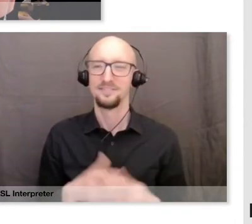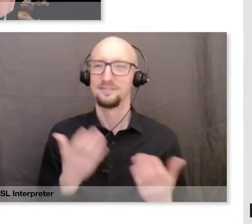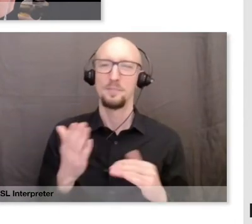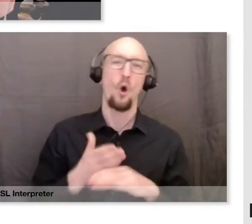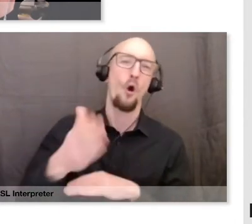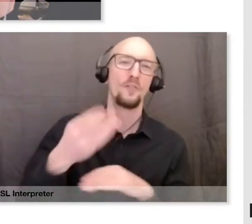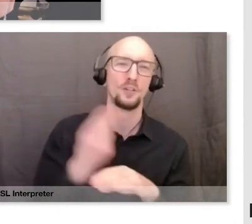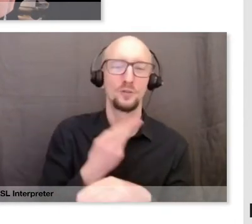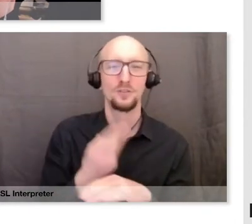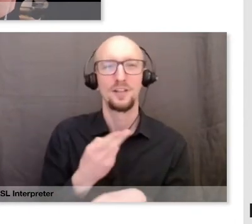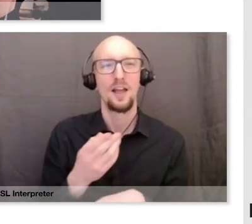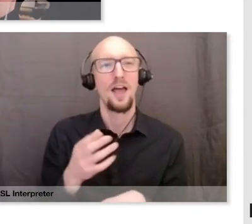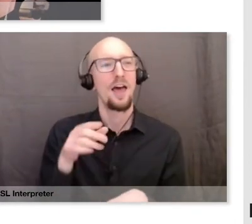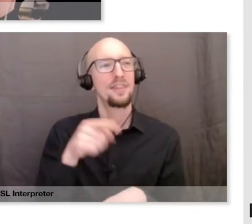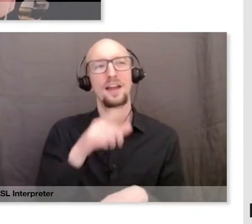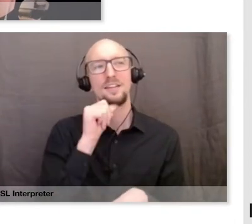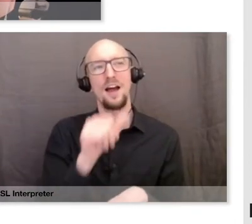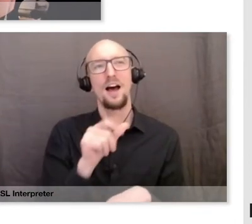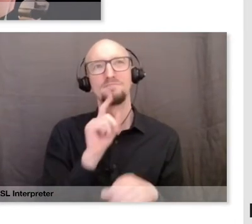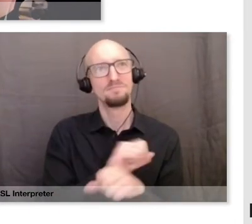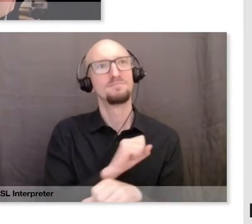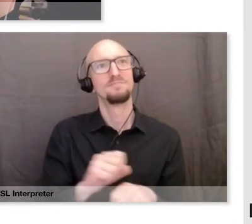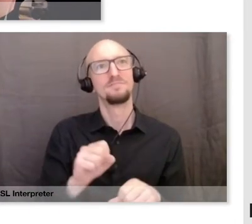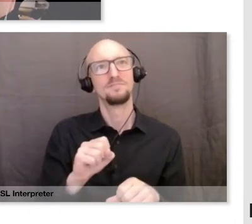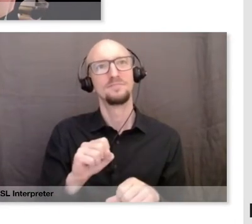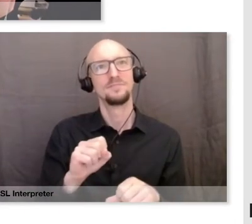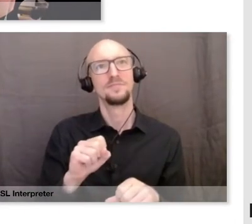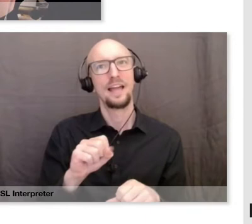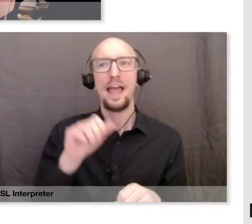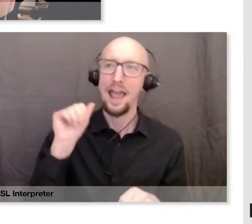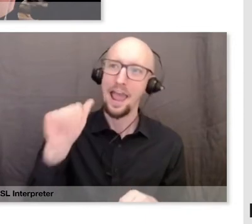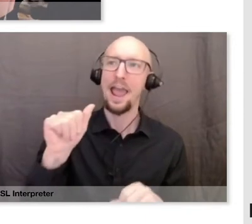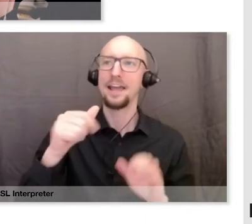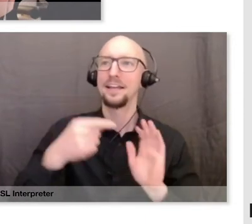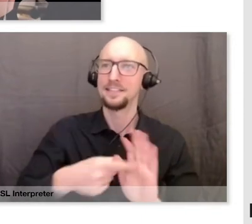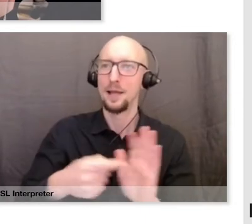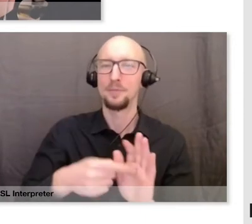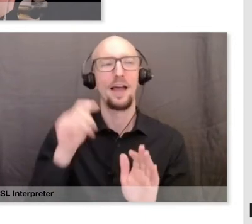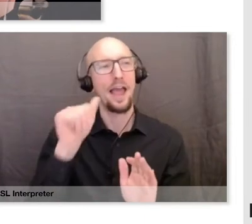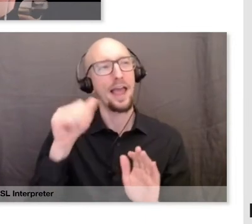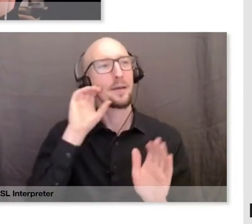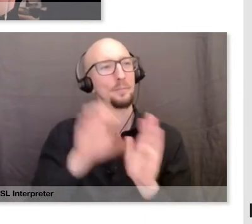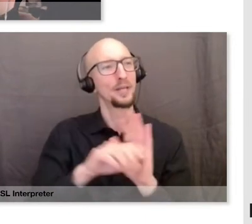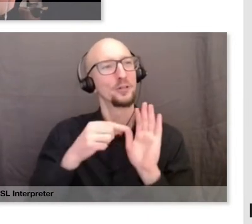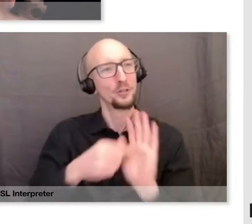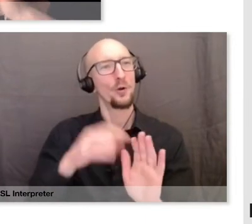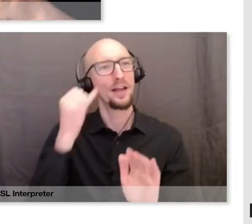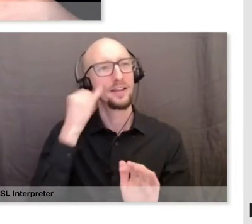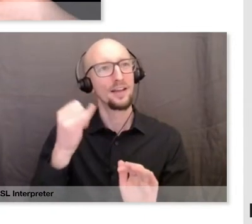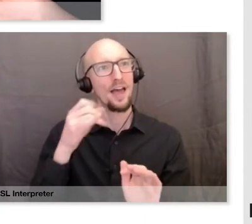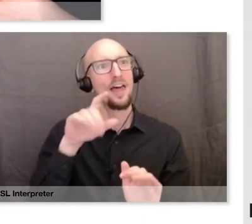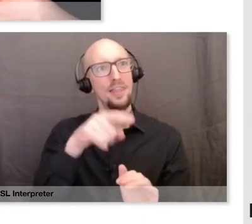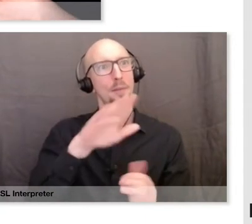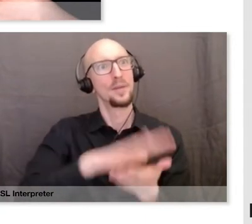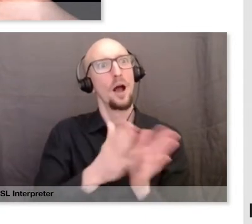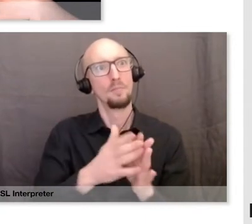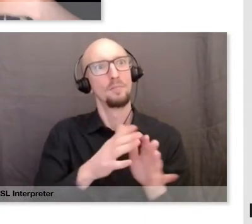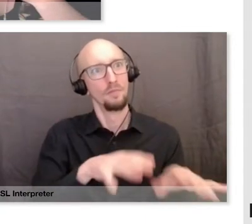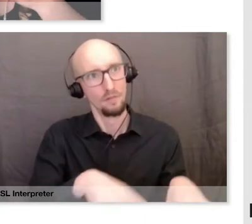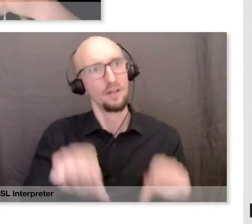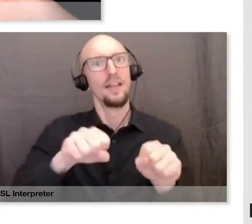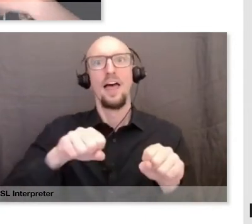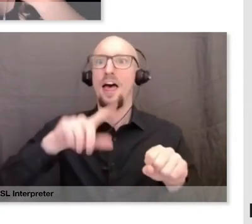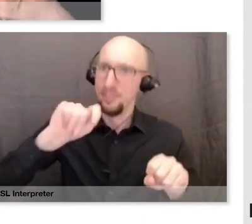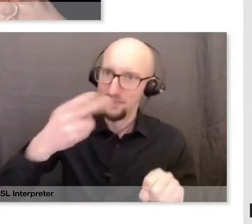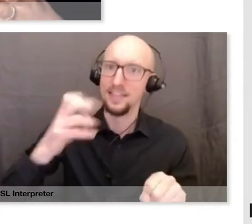an illustration, they become the illustration. And that's actually dangerous, right? Because then we consider a black hole